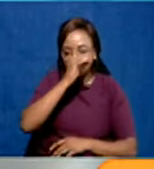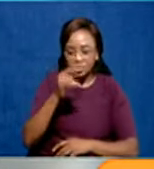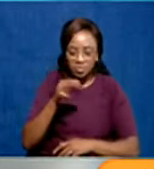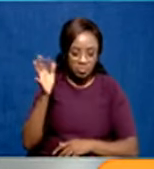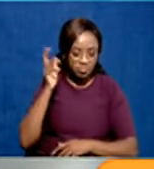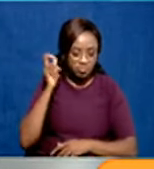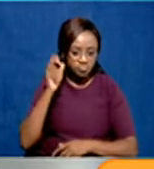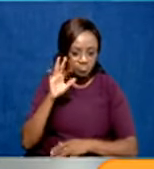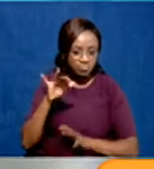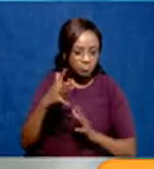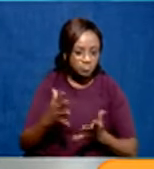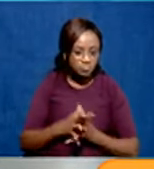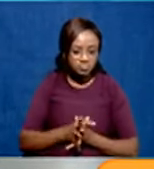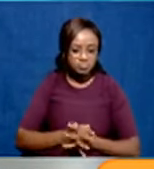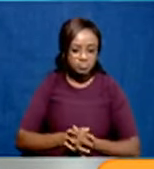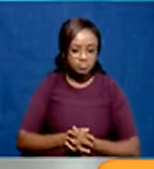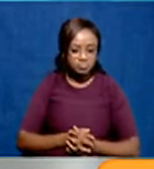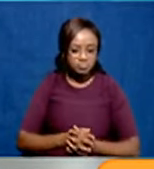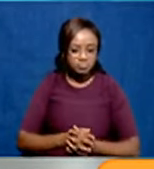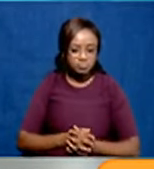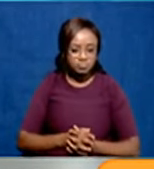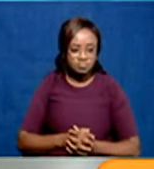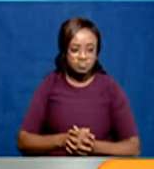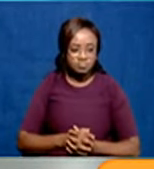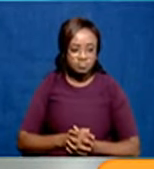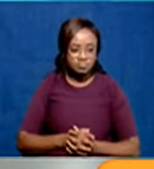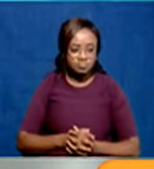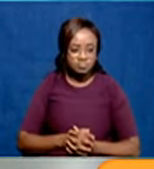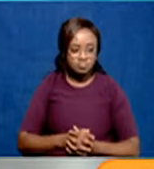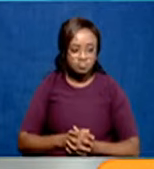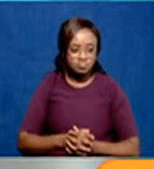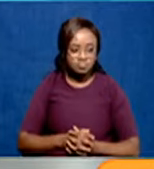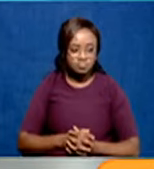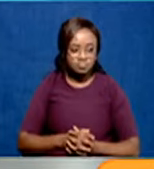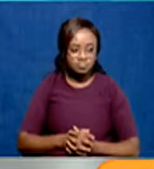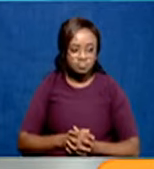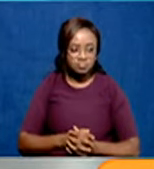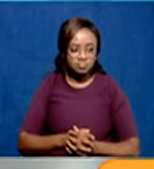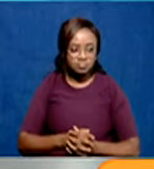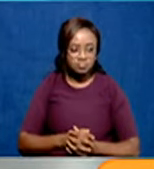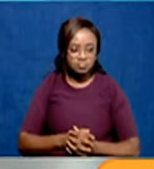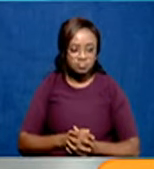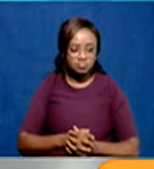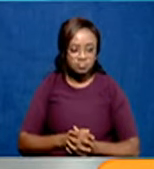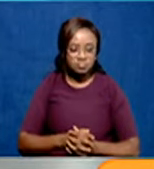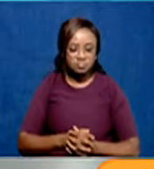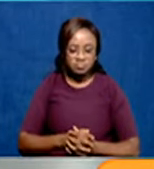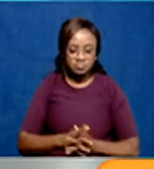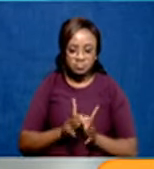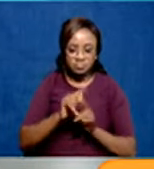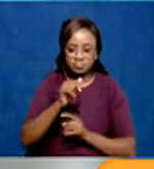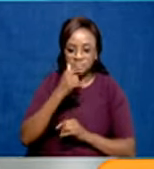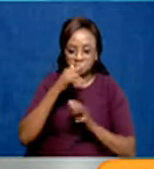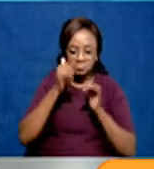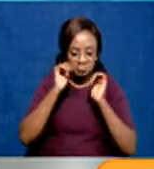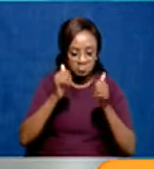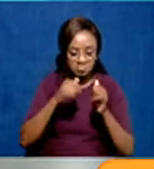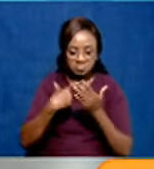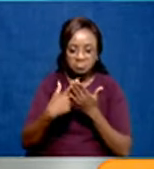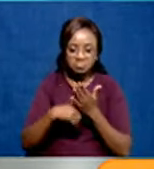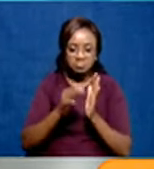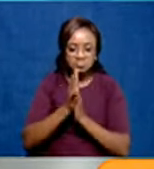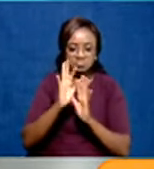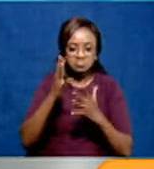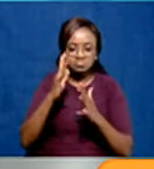majority contributions of the 2.75%? And there's also Dr. Kigondu, who says, excellent discussion. Congratulate the discussants.